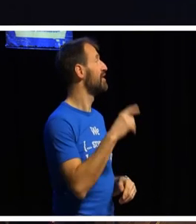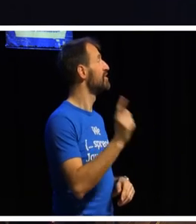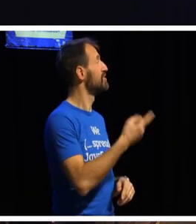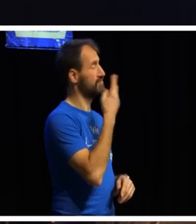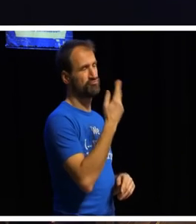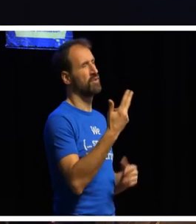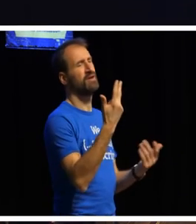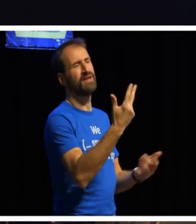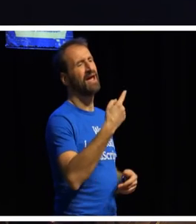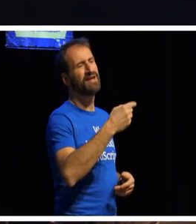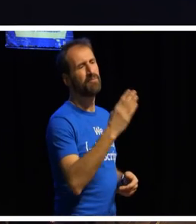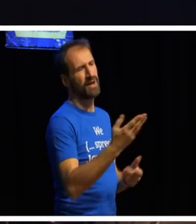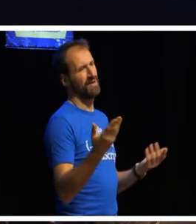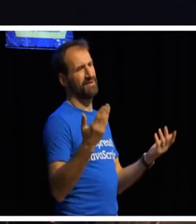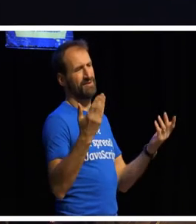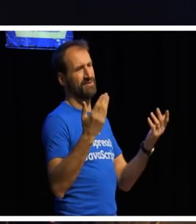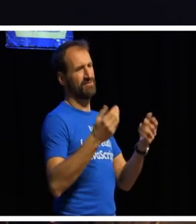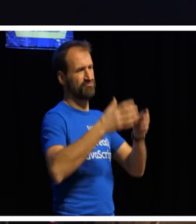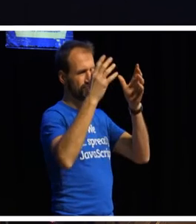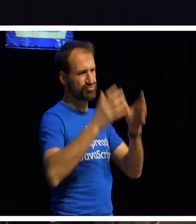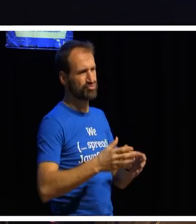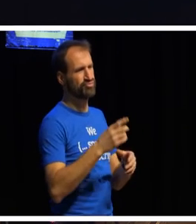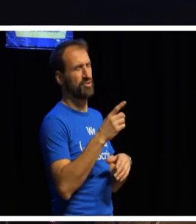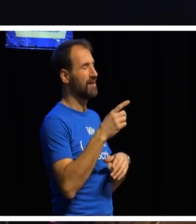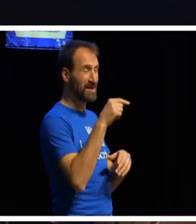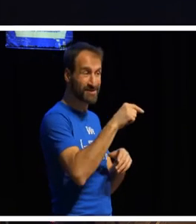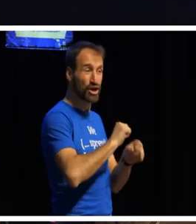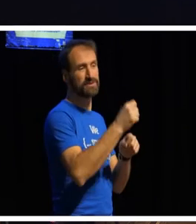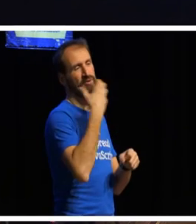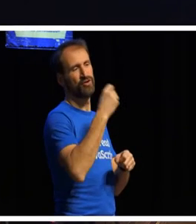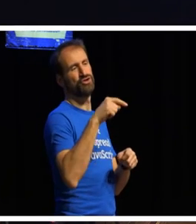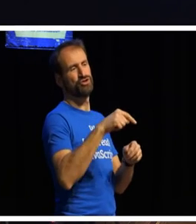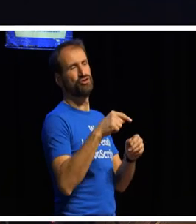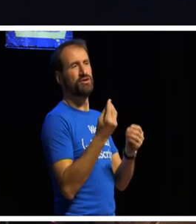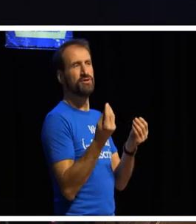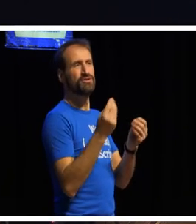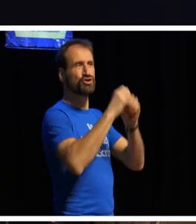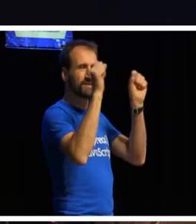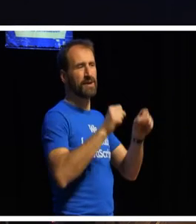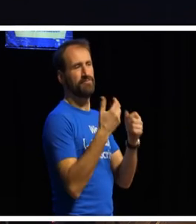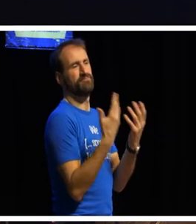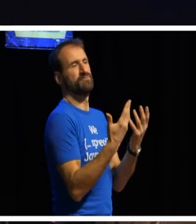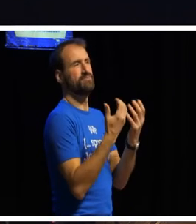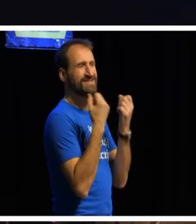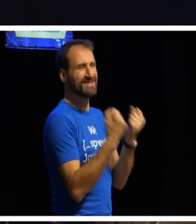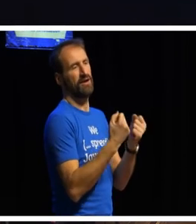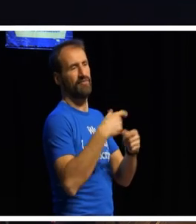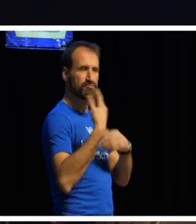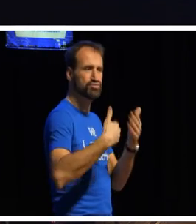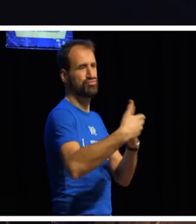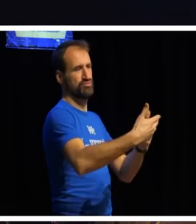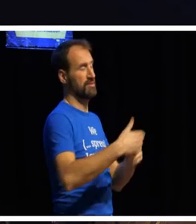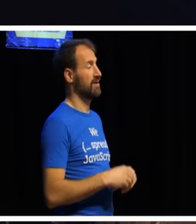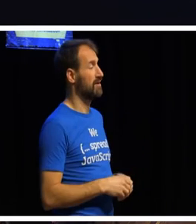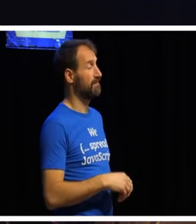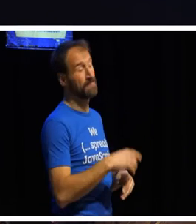3 gigabyte video, you still want to be able to stream that even if it's just from disk. But ideally, we want a mixture. We